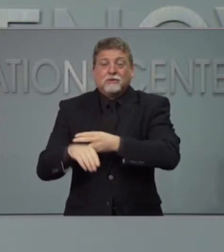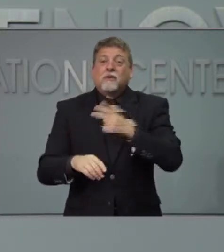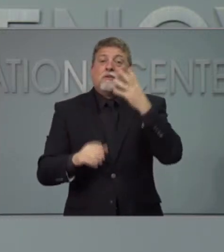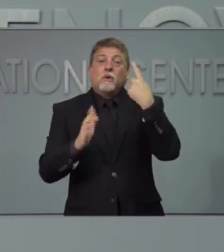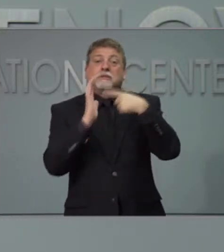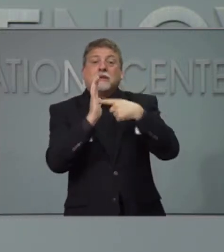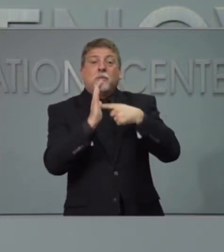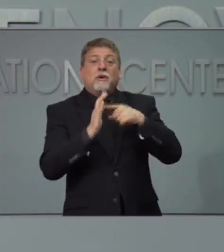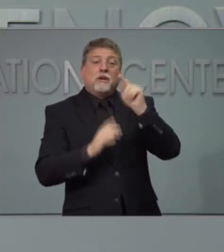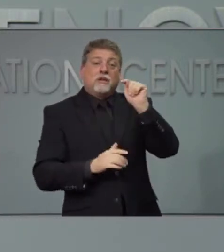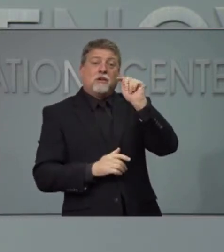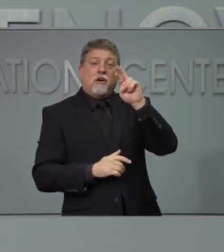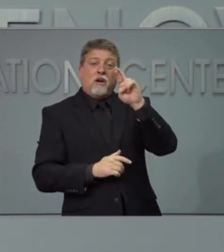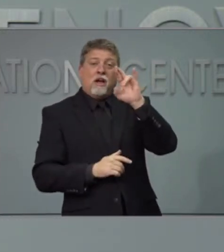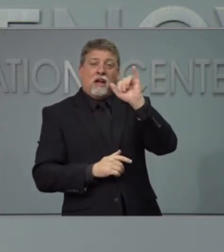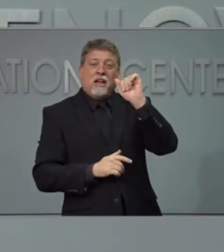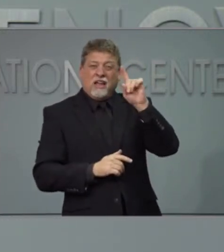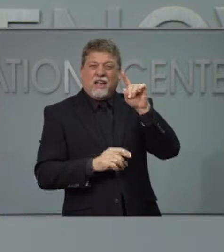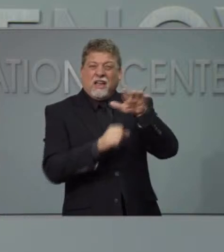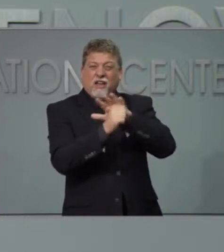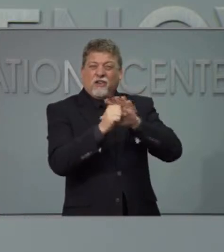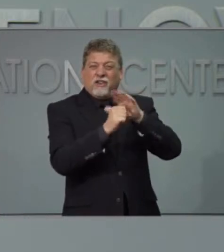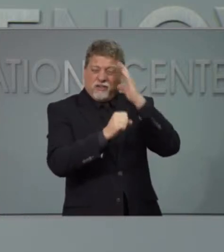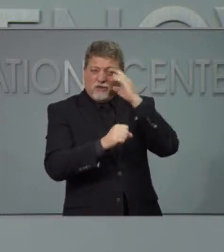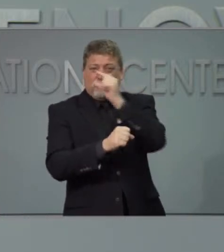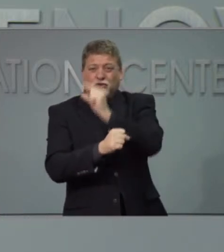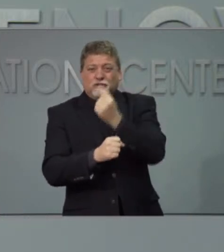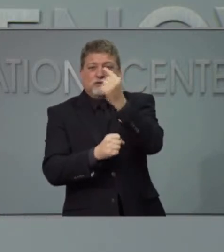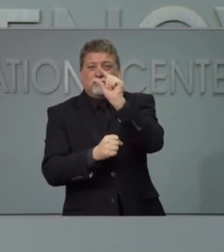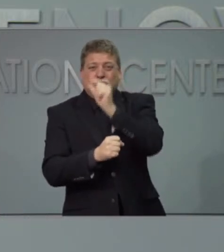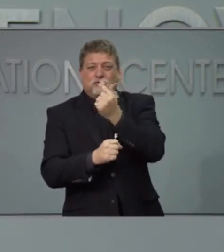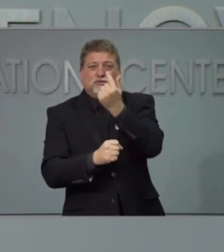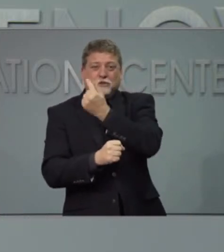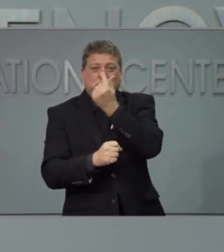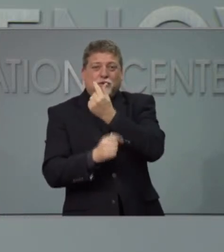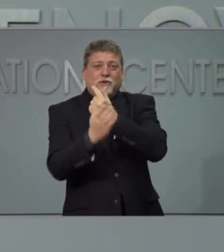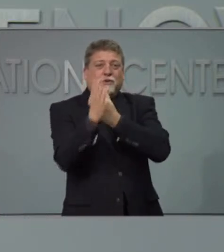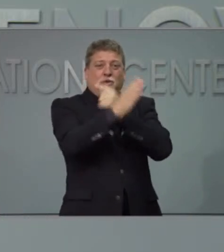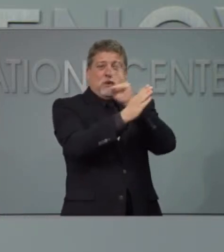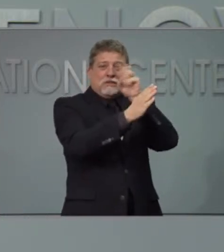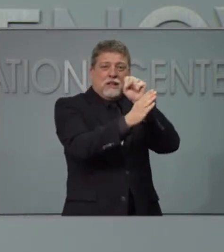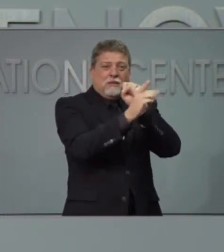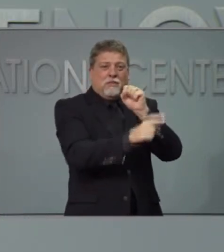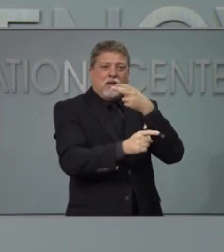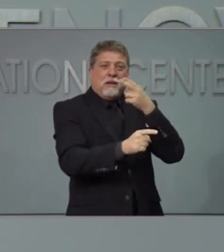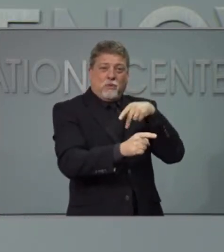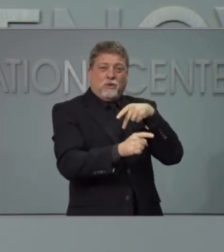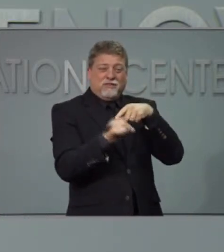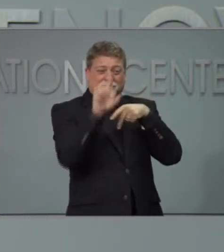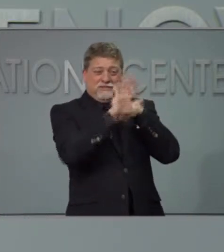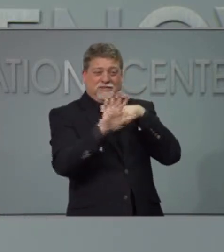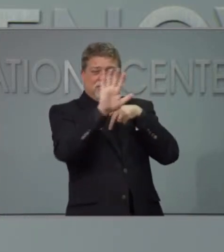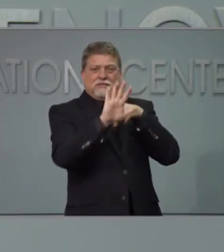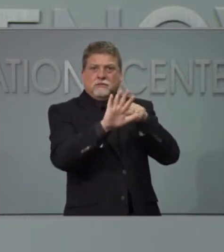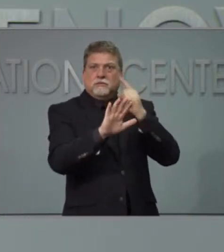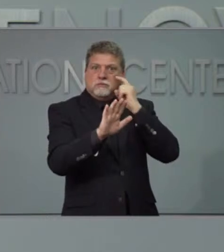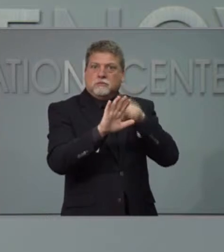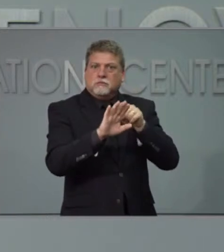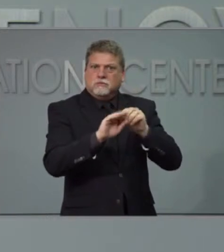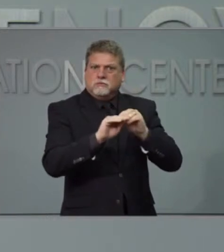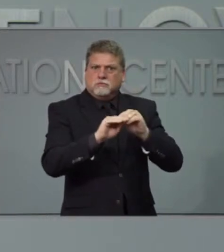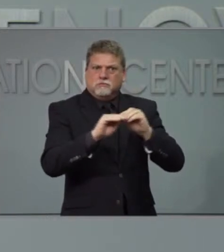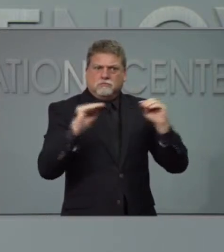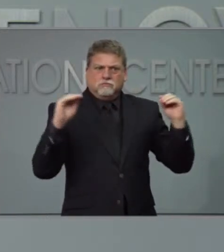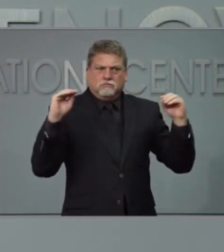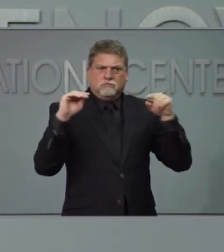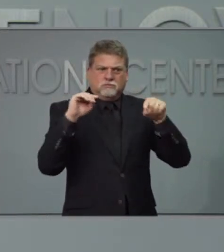are seeing hospitalizations accelerate a little bit faster than the rest of the state. So we want to be particularly attuned to